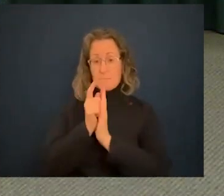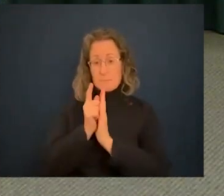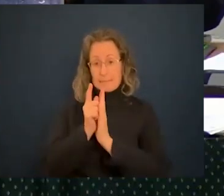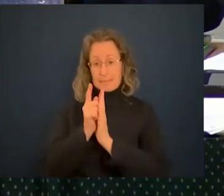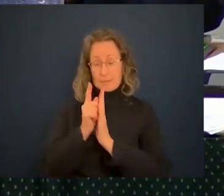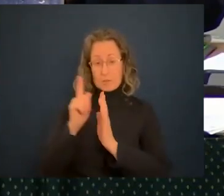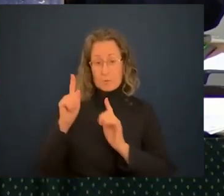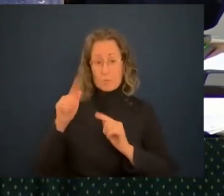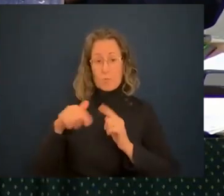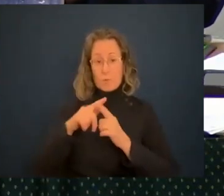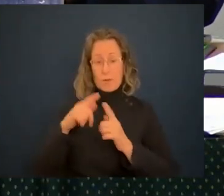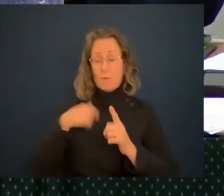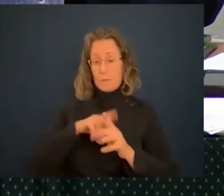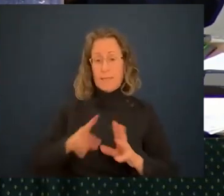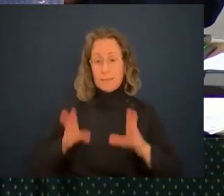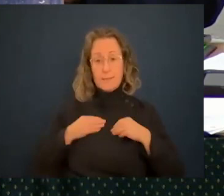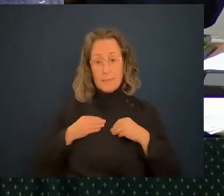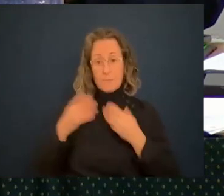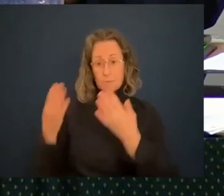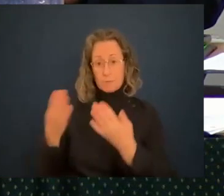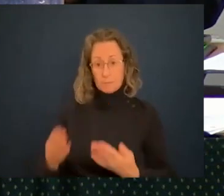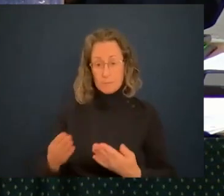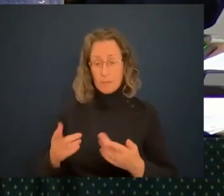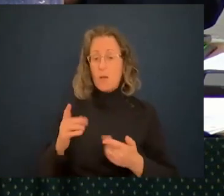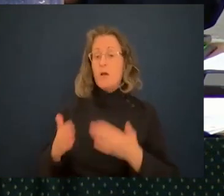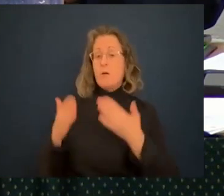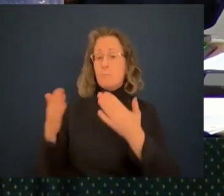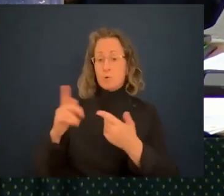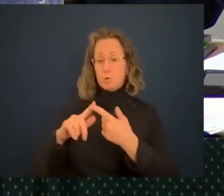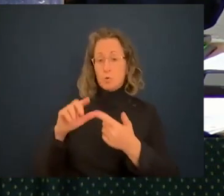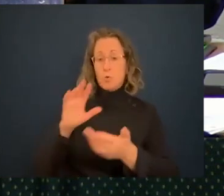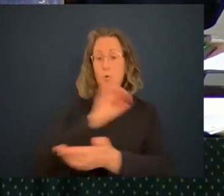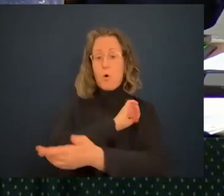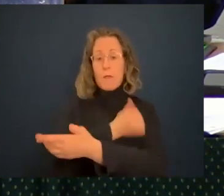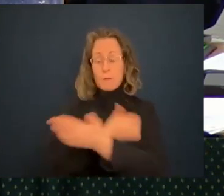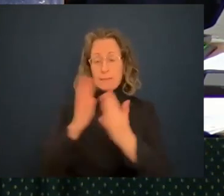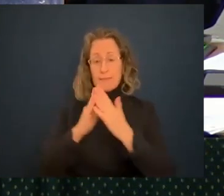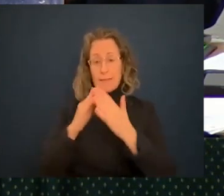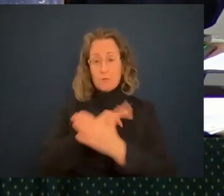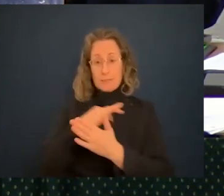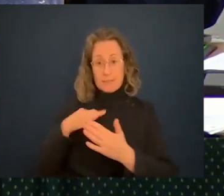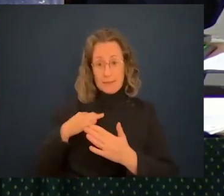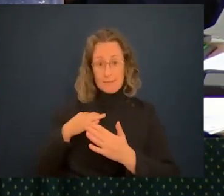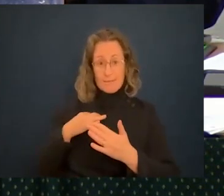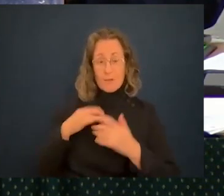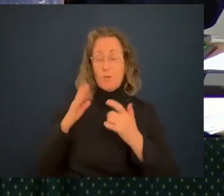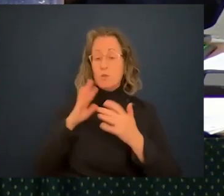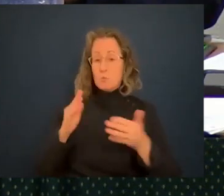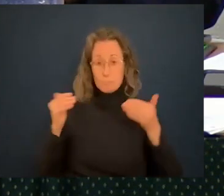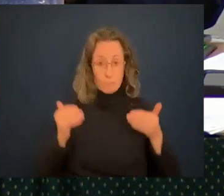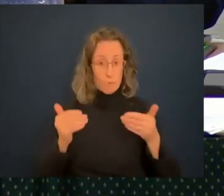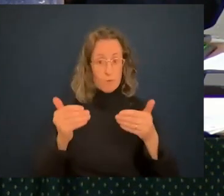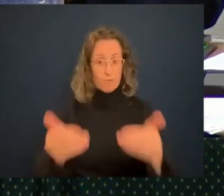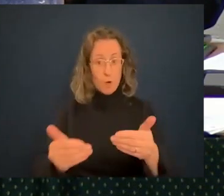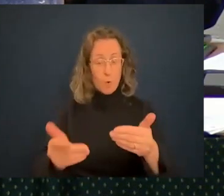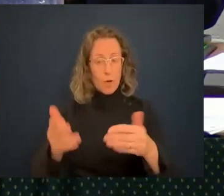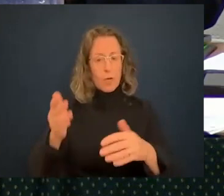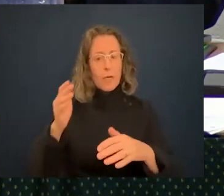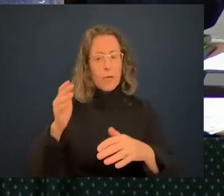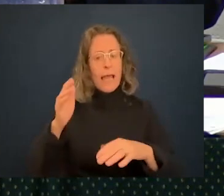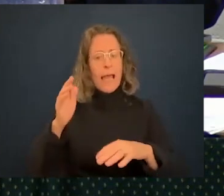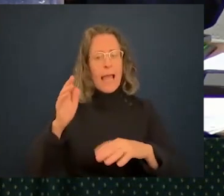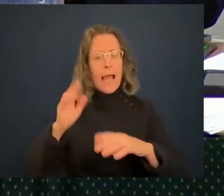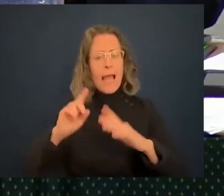accepted the motion was to authorize down Taft to town staff to move forward on implementation